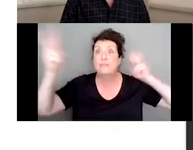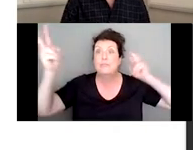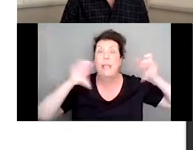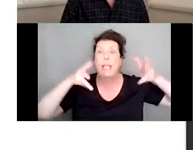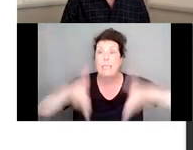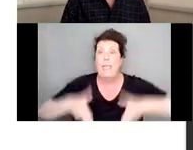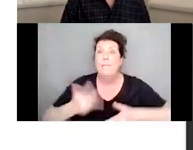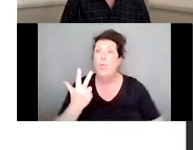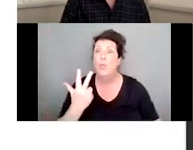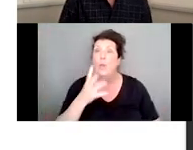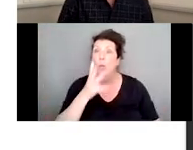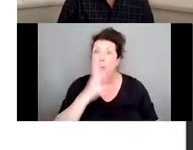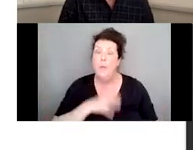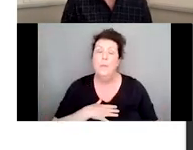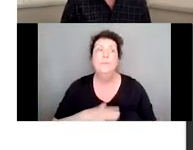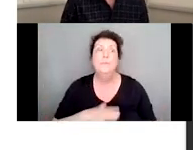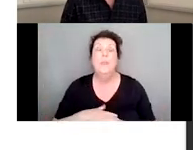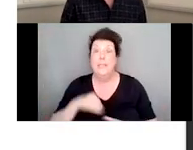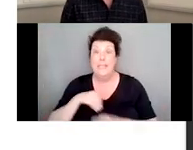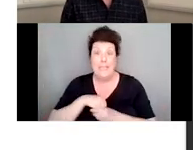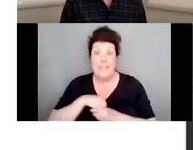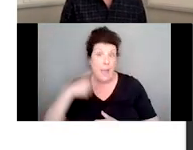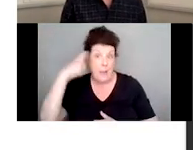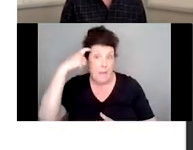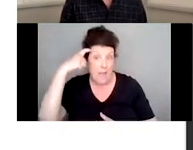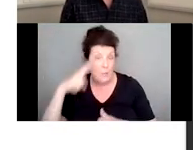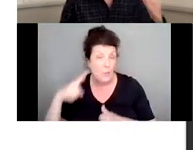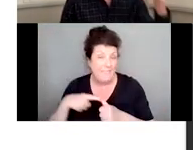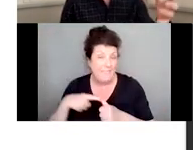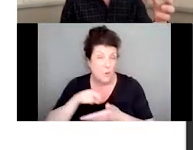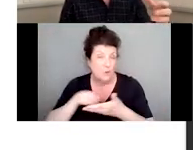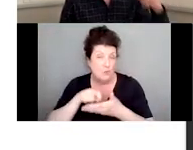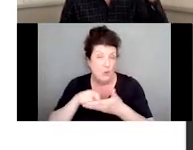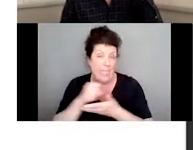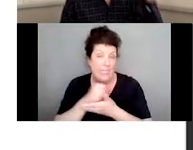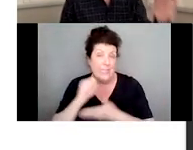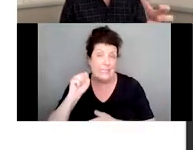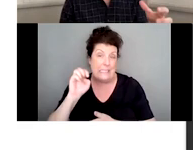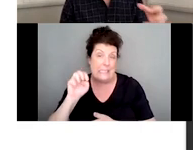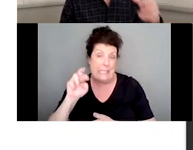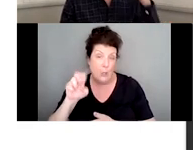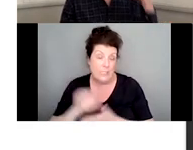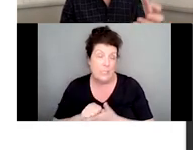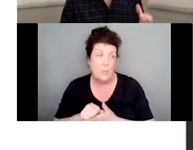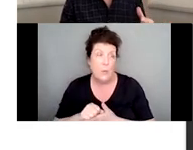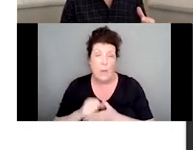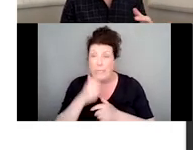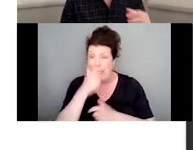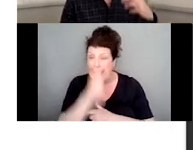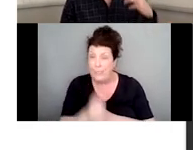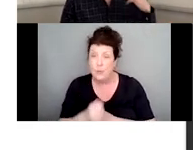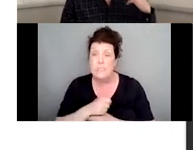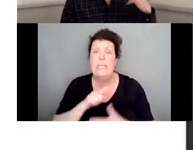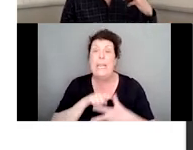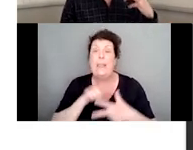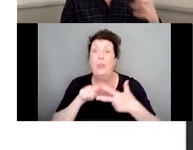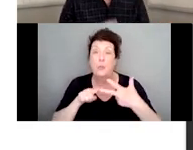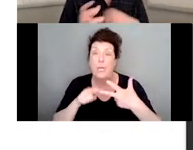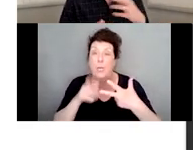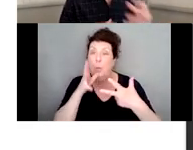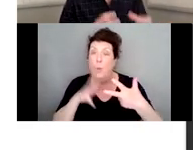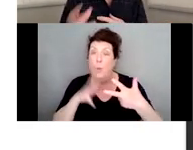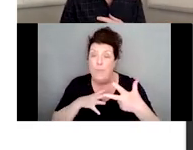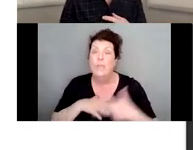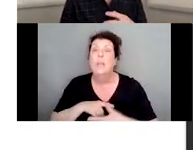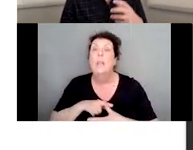in my mind, when I first started writing the series was what interested me. Like these three women, these three generations under one roof, there's a